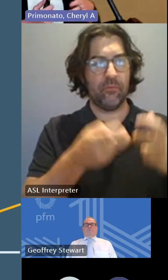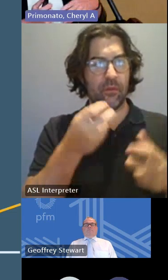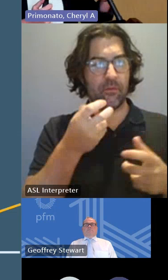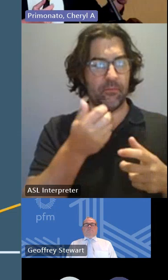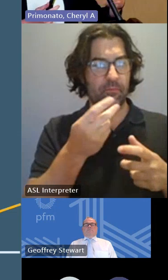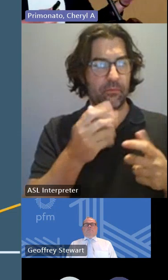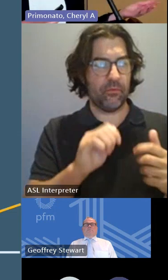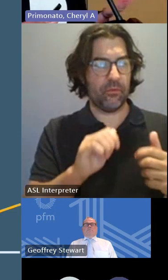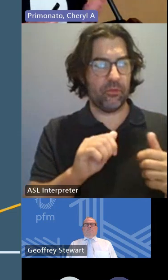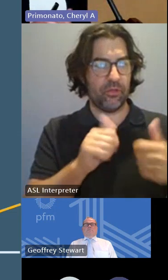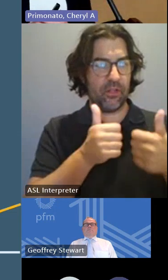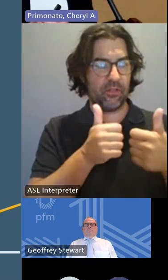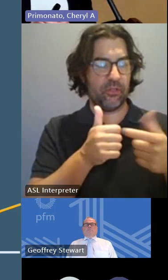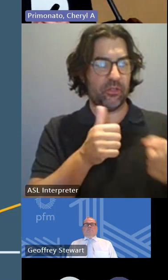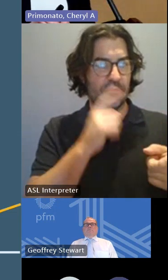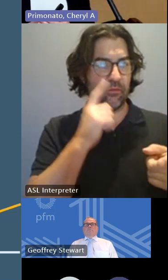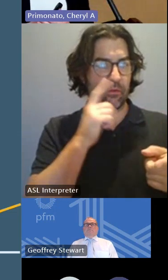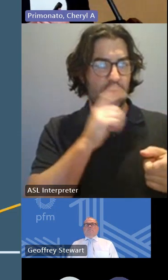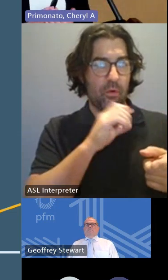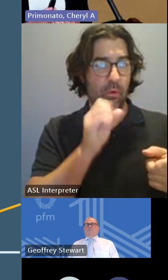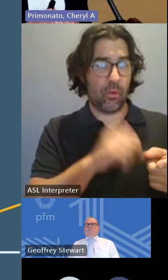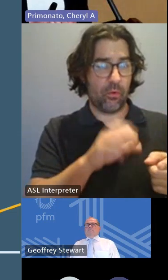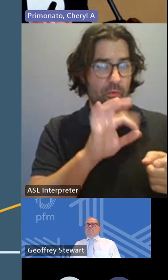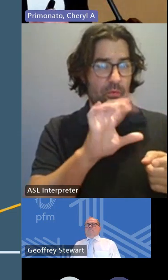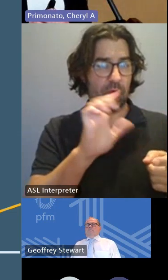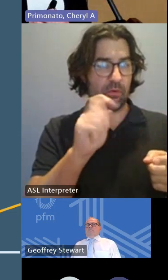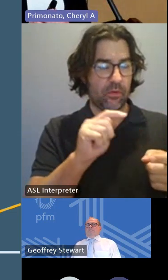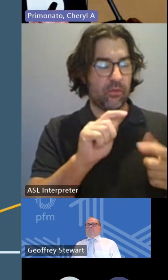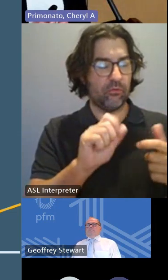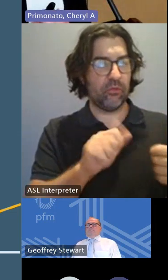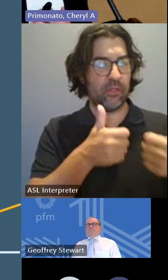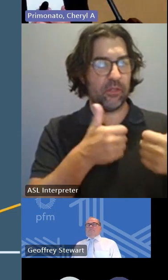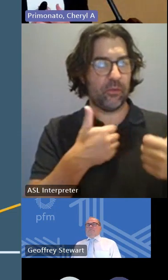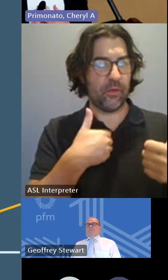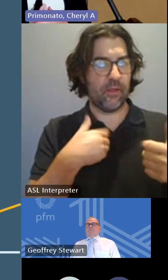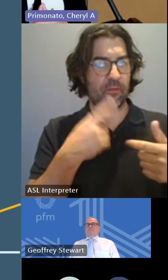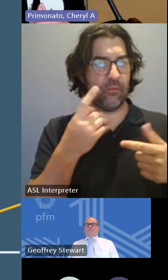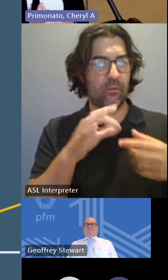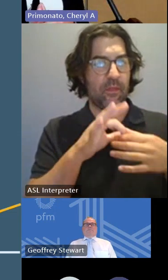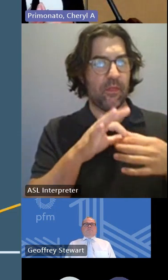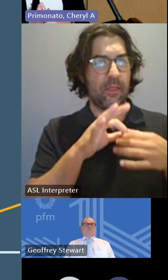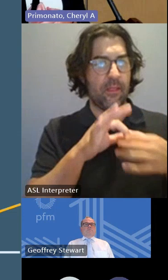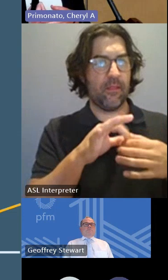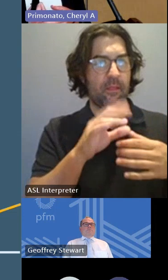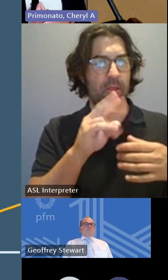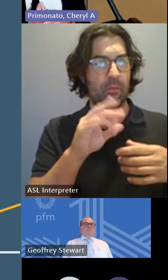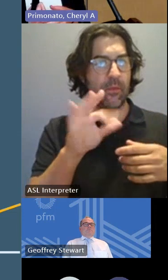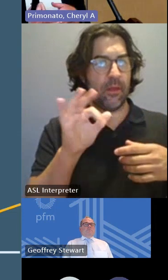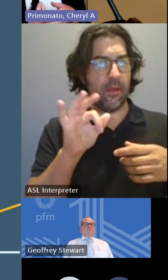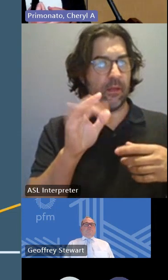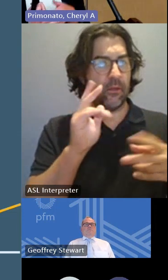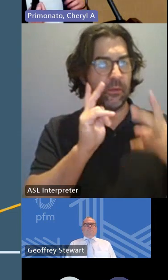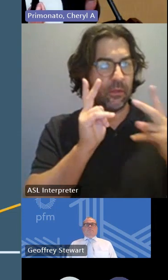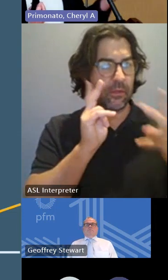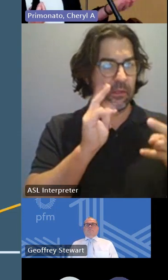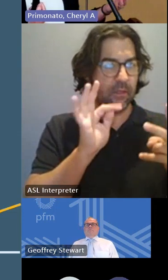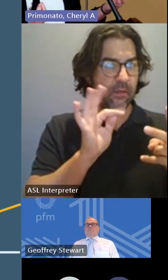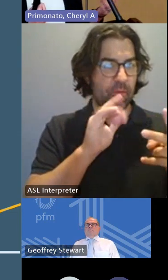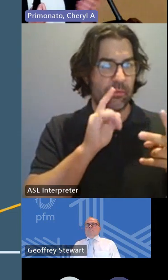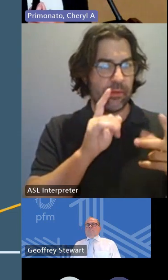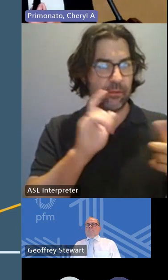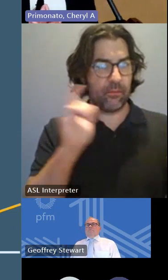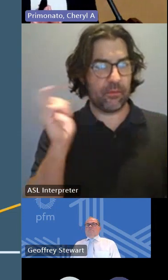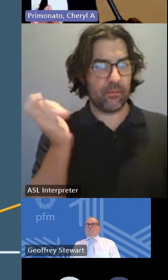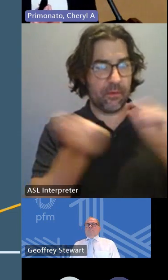challenges that come the older our fleet gets. So we did conduct a formal study in 2019 to see if we could do a major